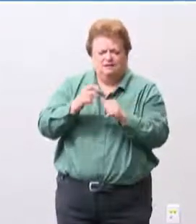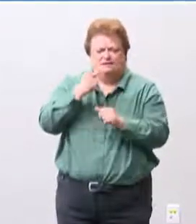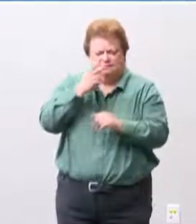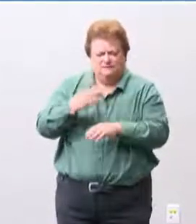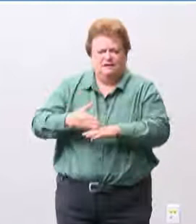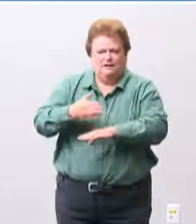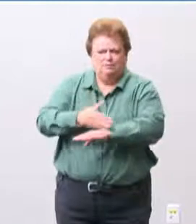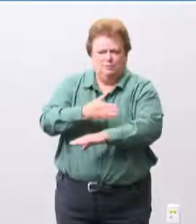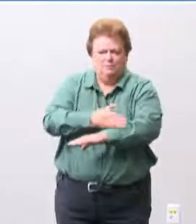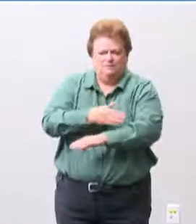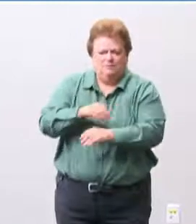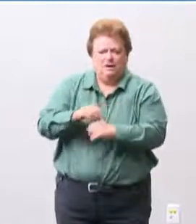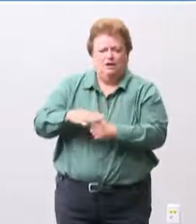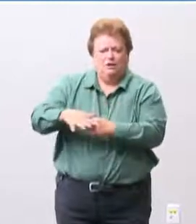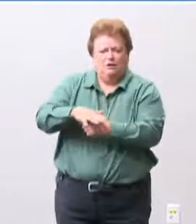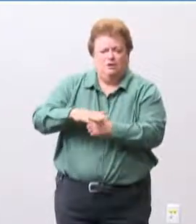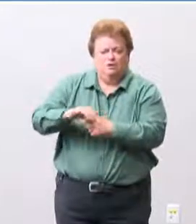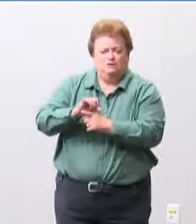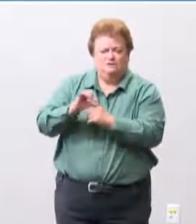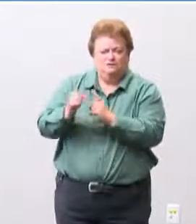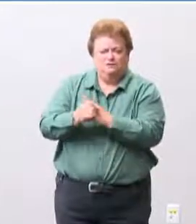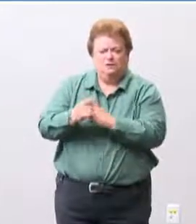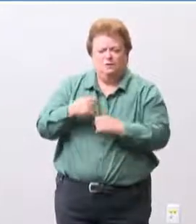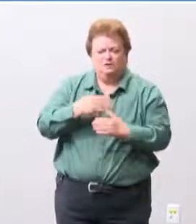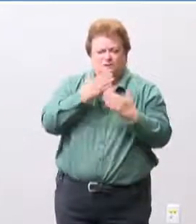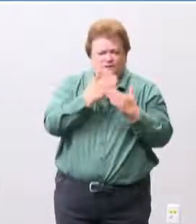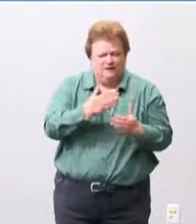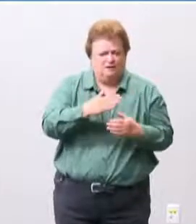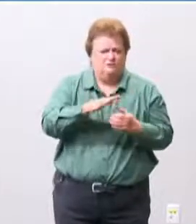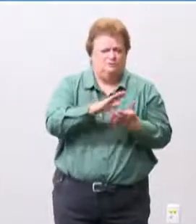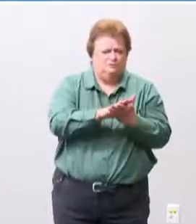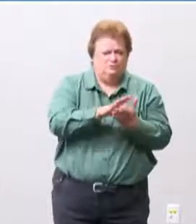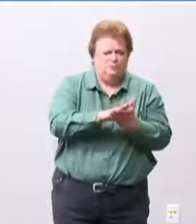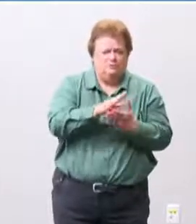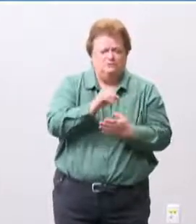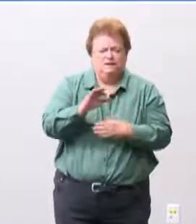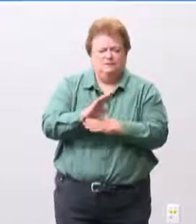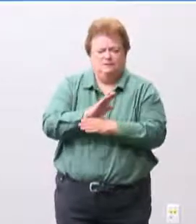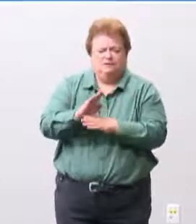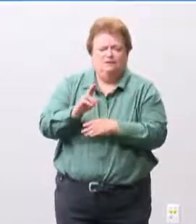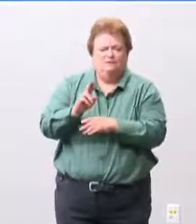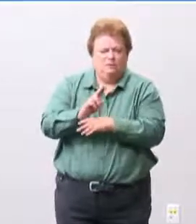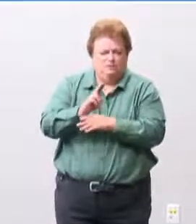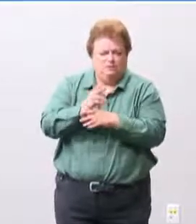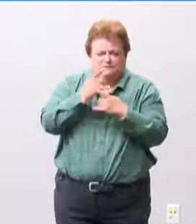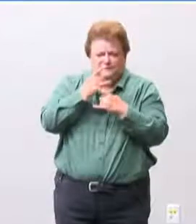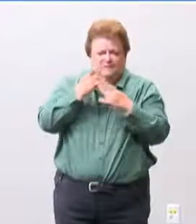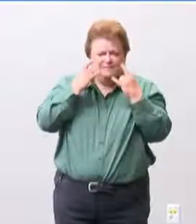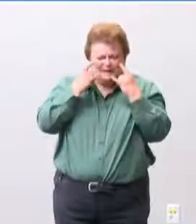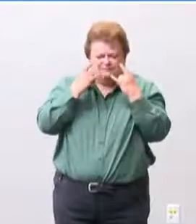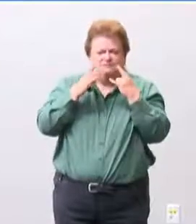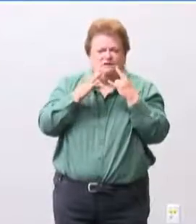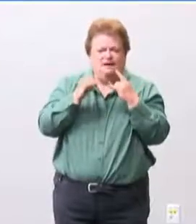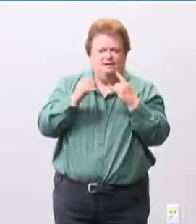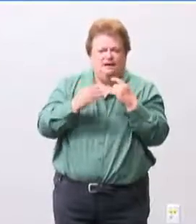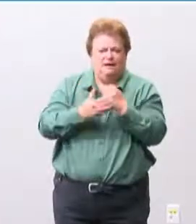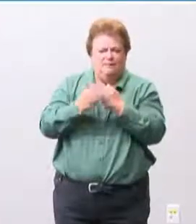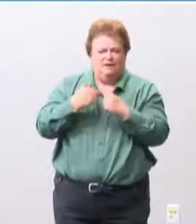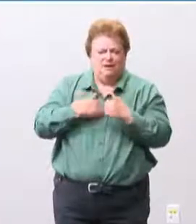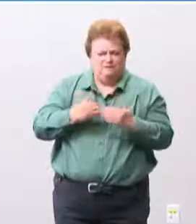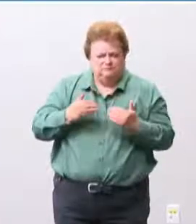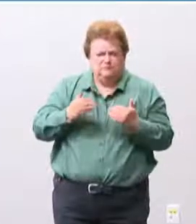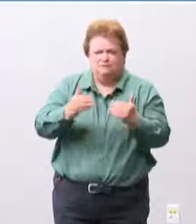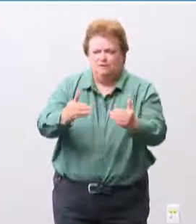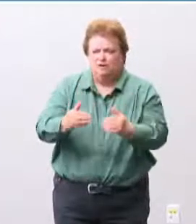situation. I want to thank our residents, schools, and businesses for masking up and moving us forward. The chart